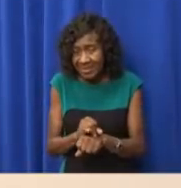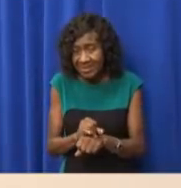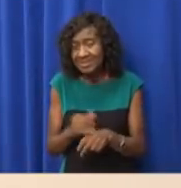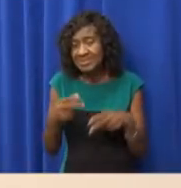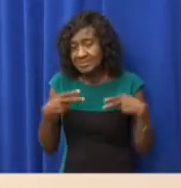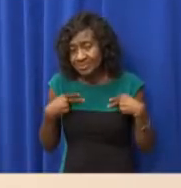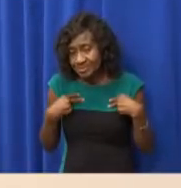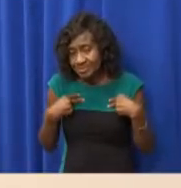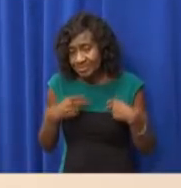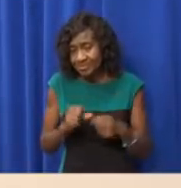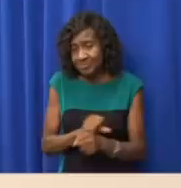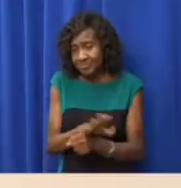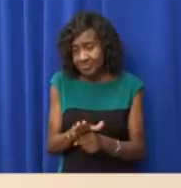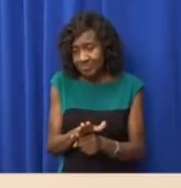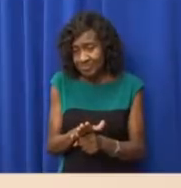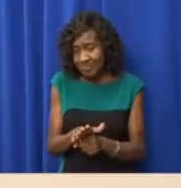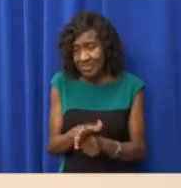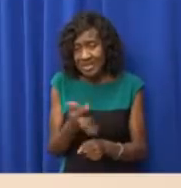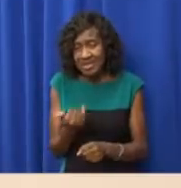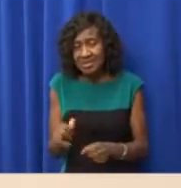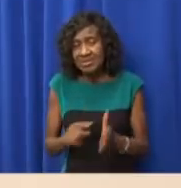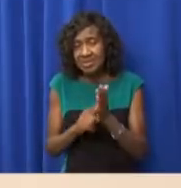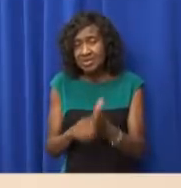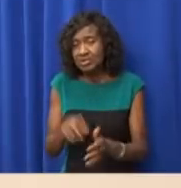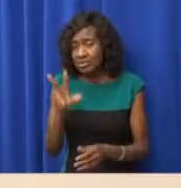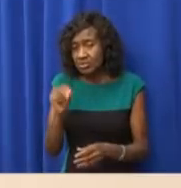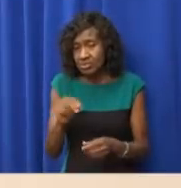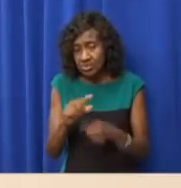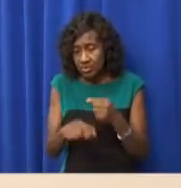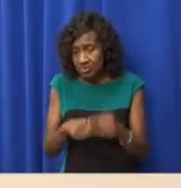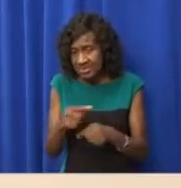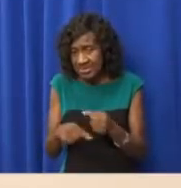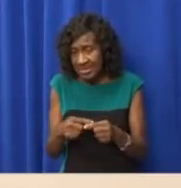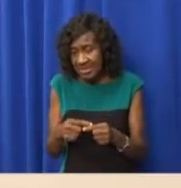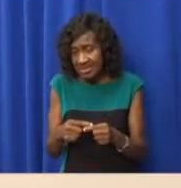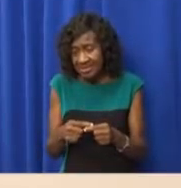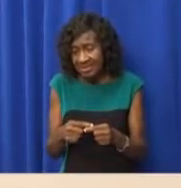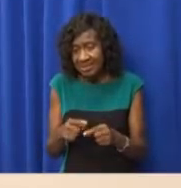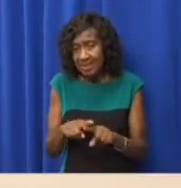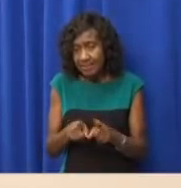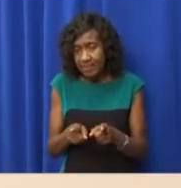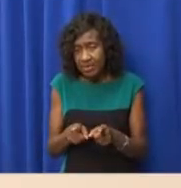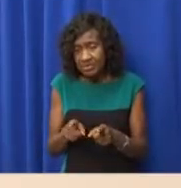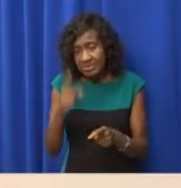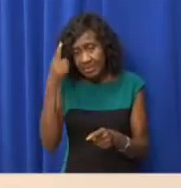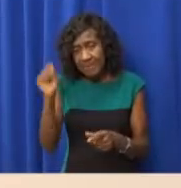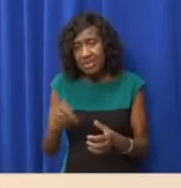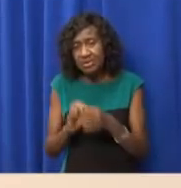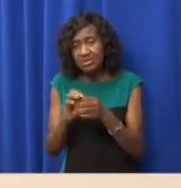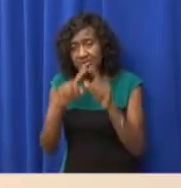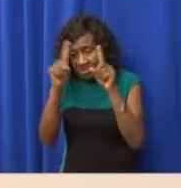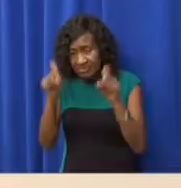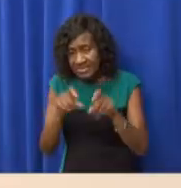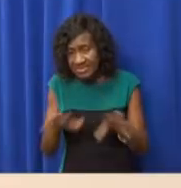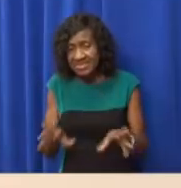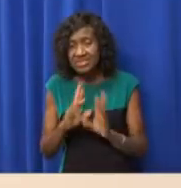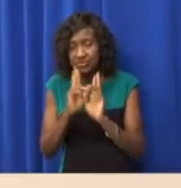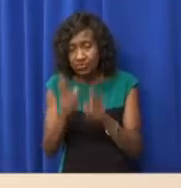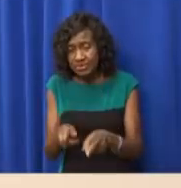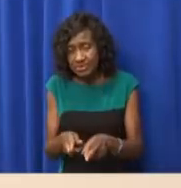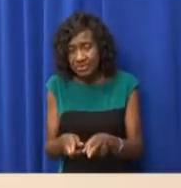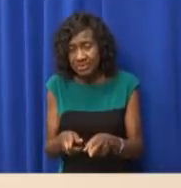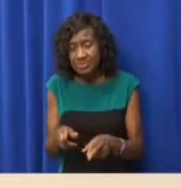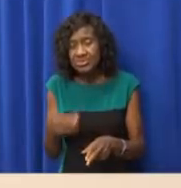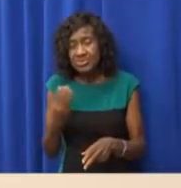the results that we get, the infection rates that we've been tracking for the last 2.5 months. So yeah,